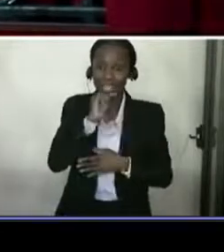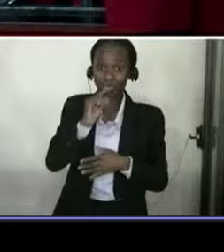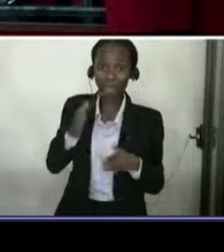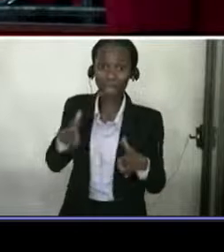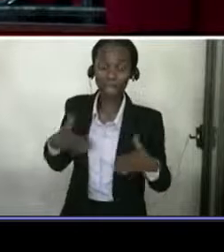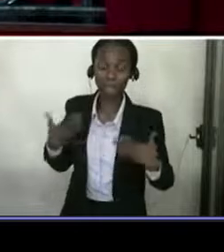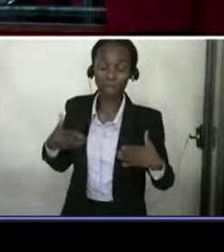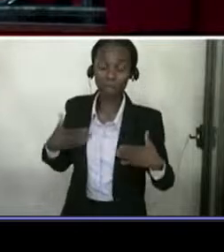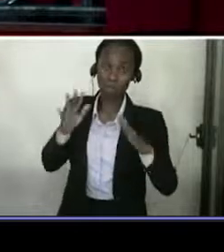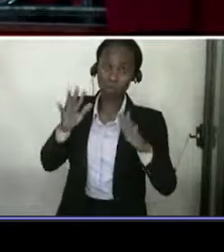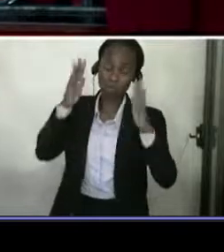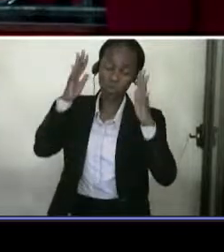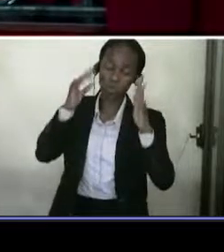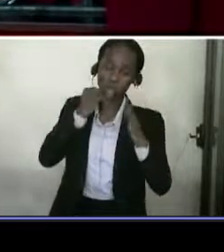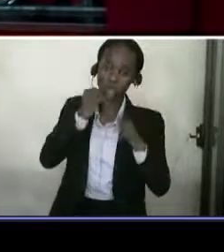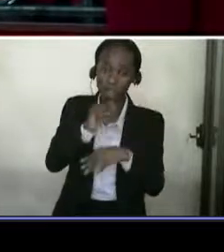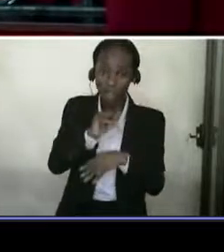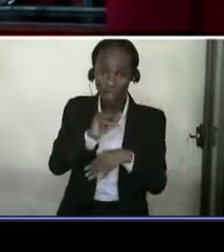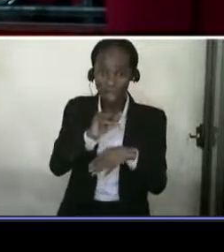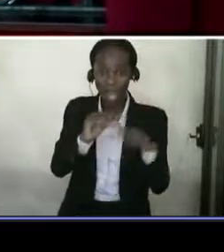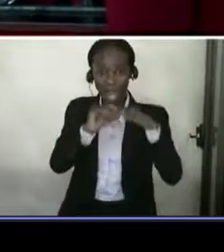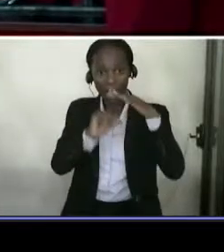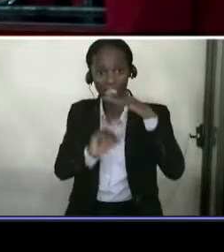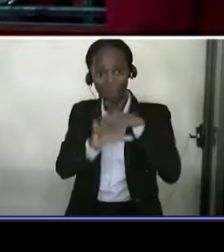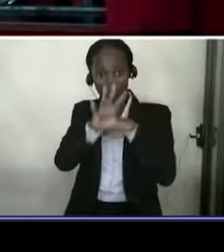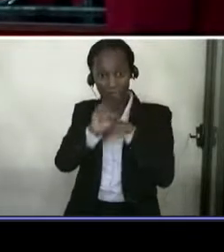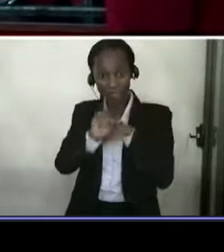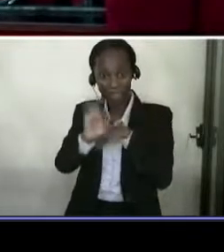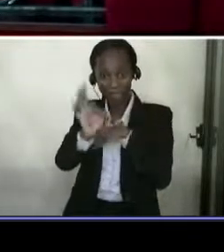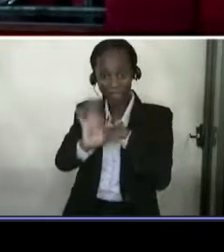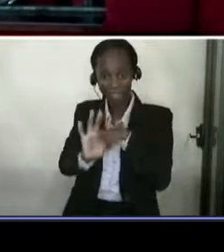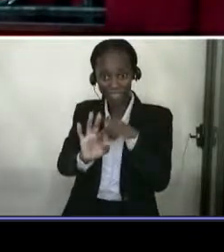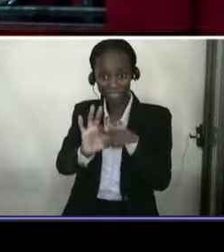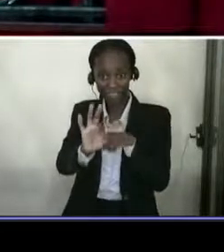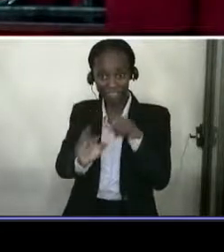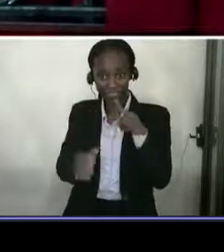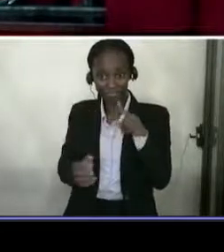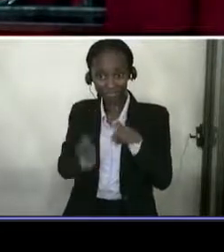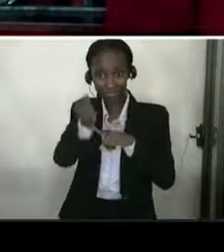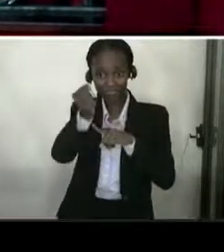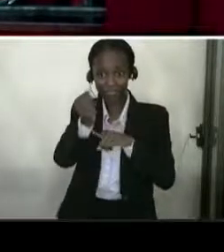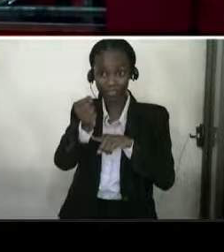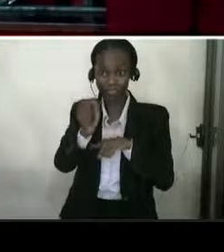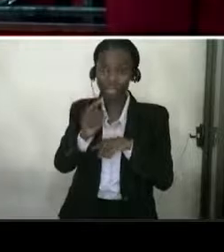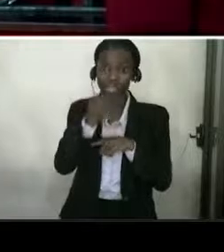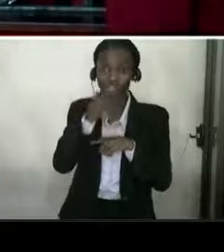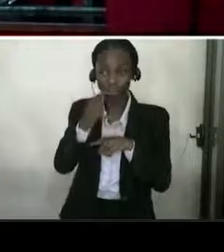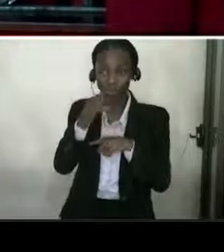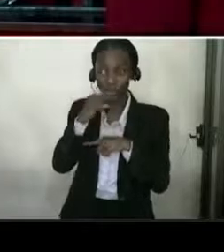happy with less than 50%. That shows how far down you went.